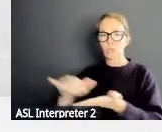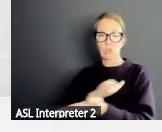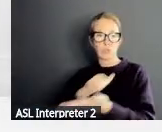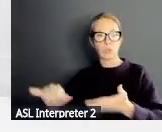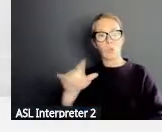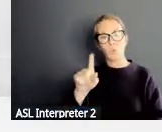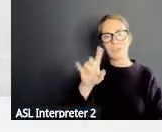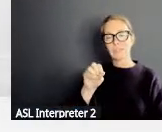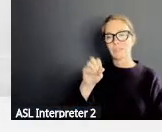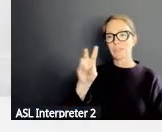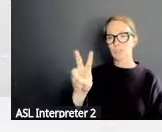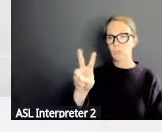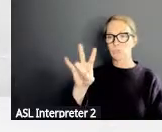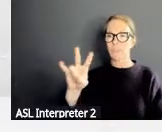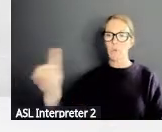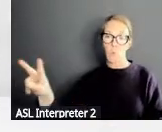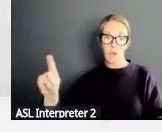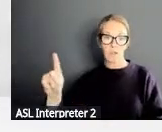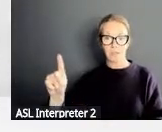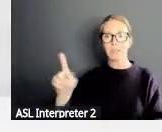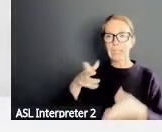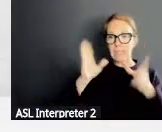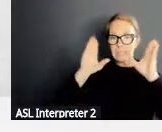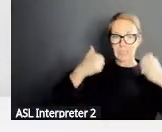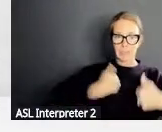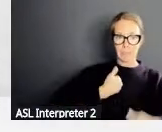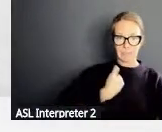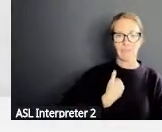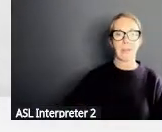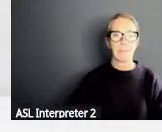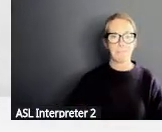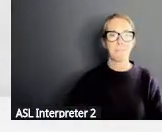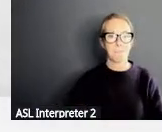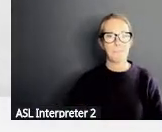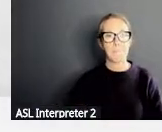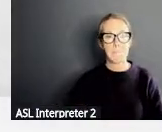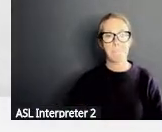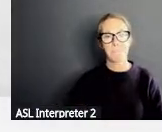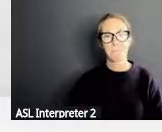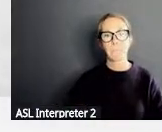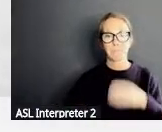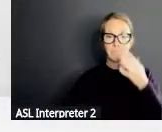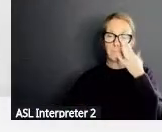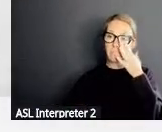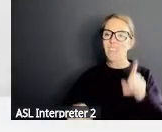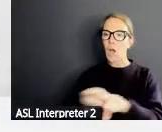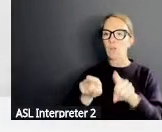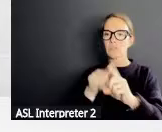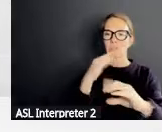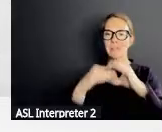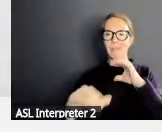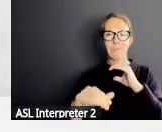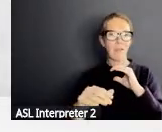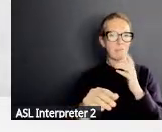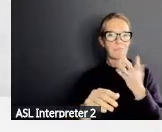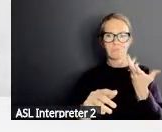10271. Attention, myself, Evren Ülker Kacar. We also have a setup email address for this